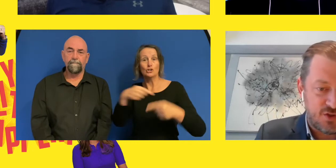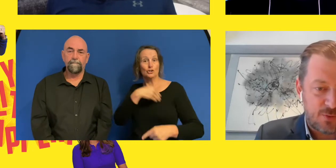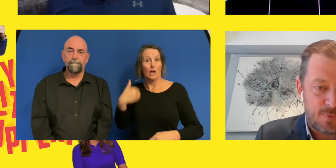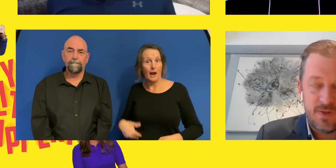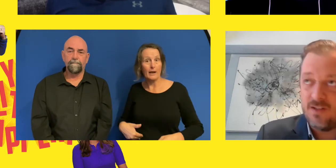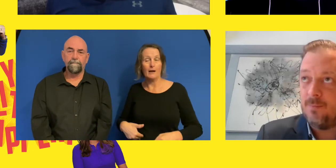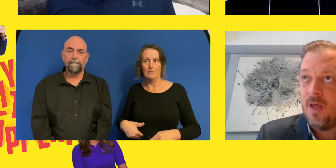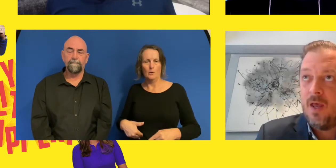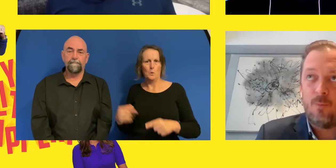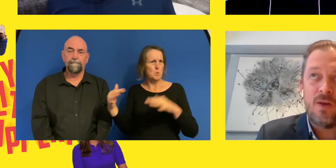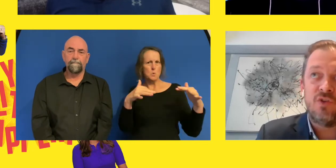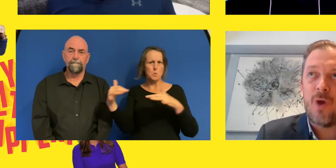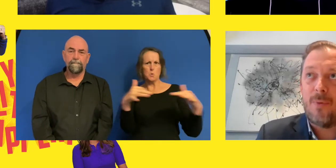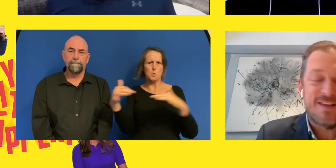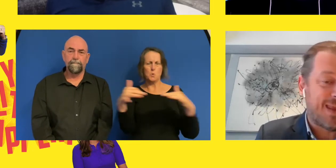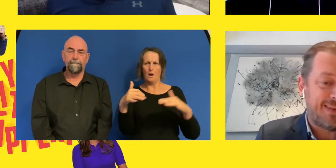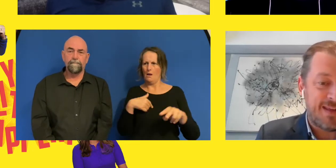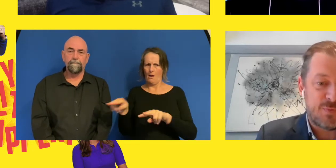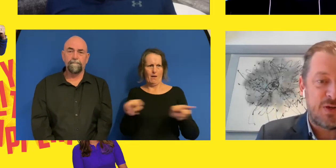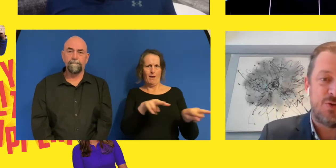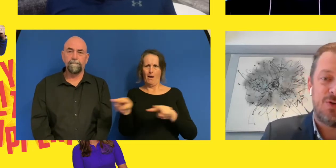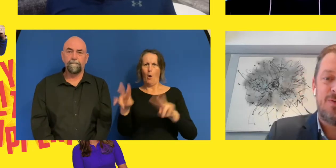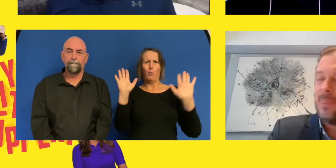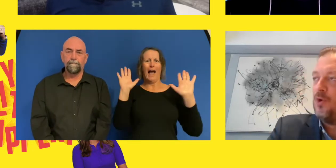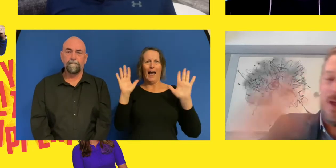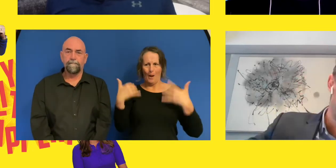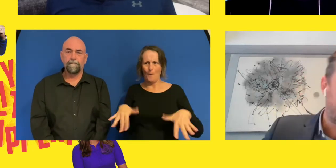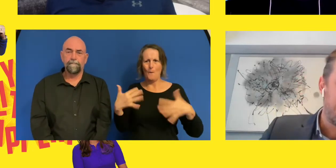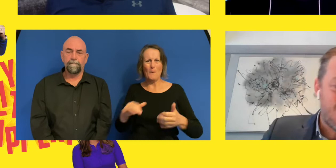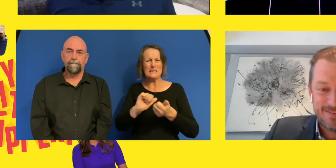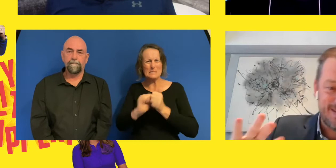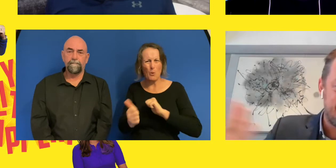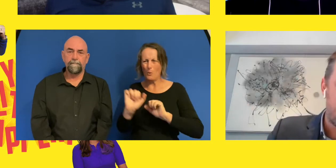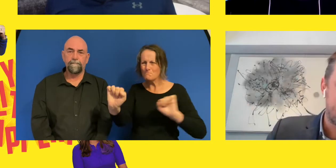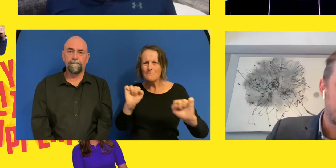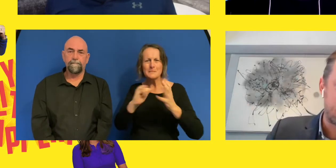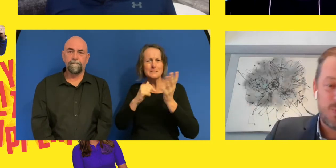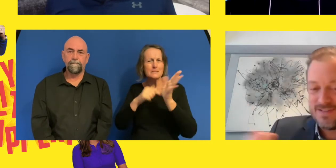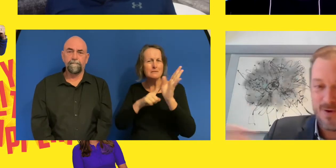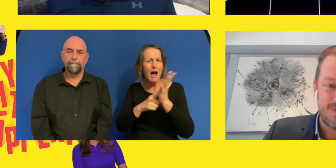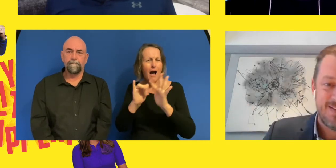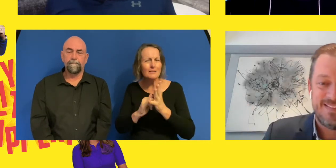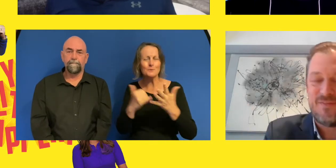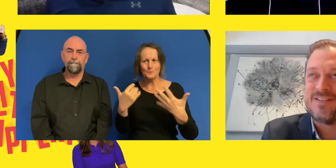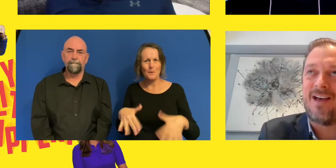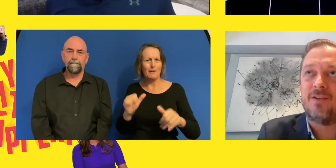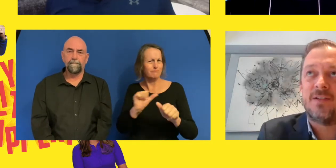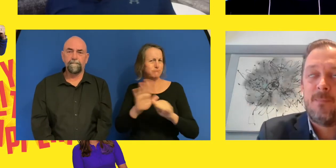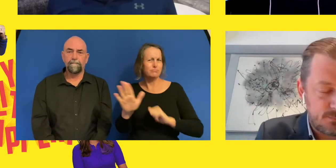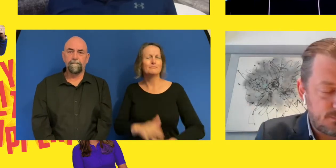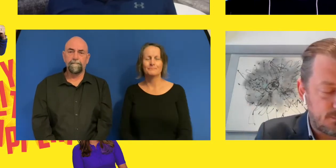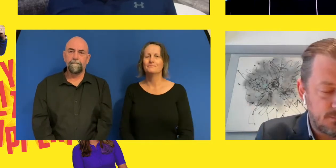physical Czech Republic team. And when you describe a match like that, it's because you went away from the politics. It's about sport. It's about different